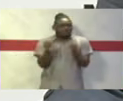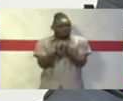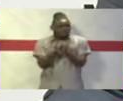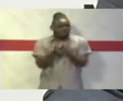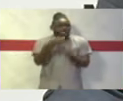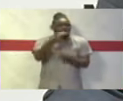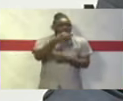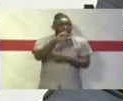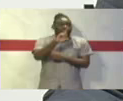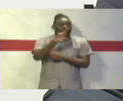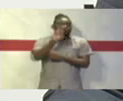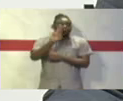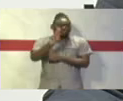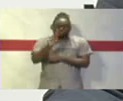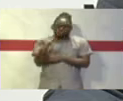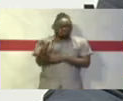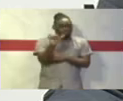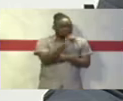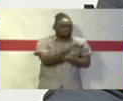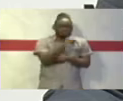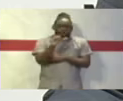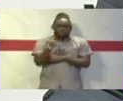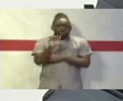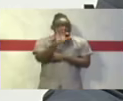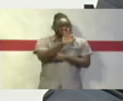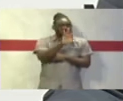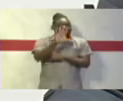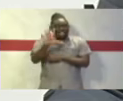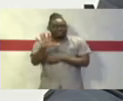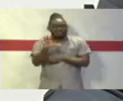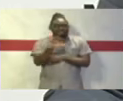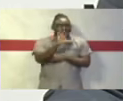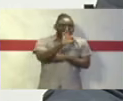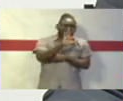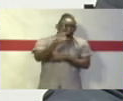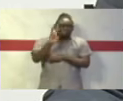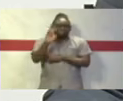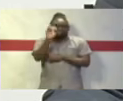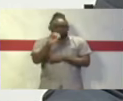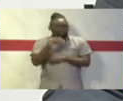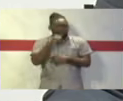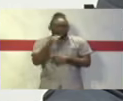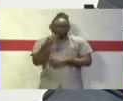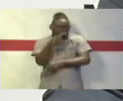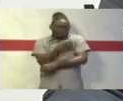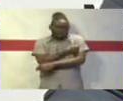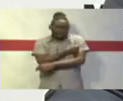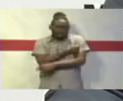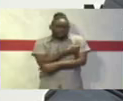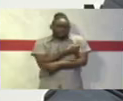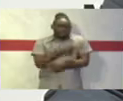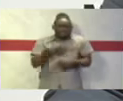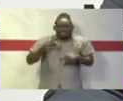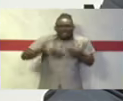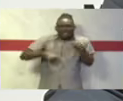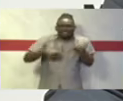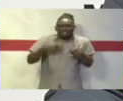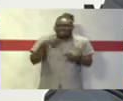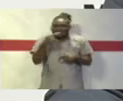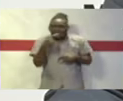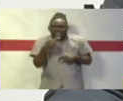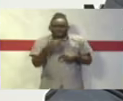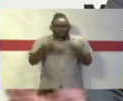region of 95 to 96% of those and above are unvaccinated. I don't have the ward level data at me right now, but we